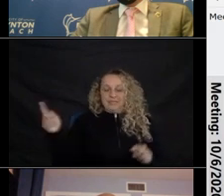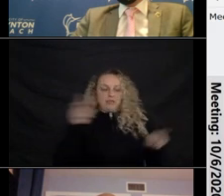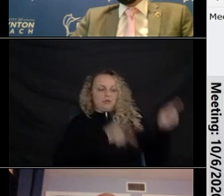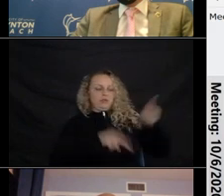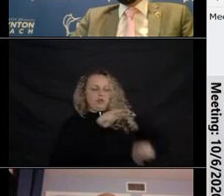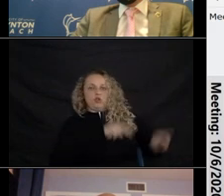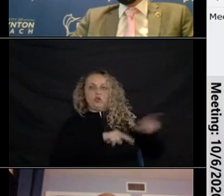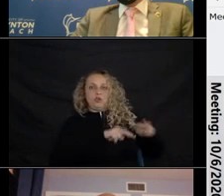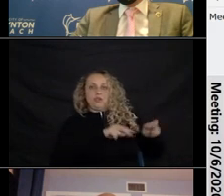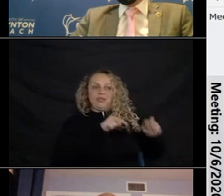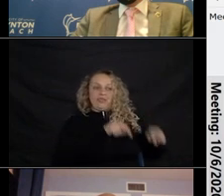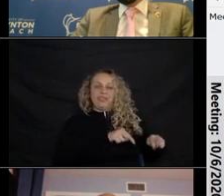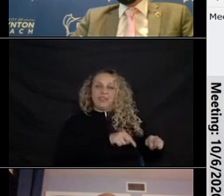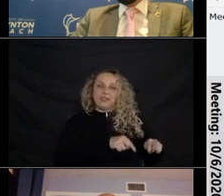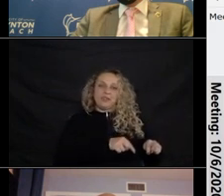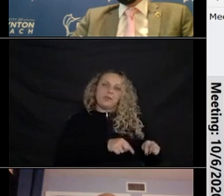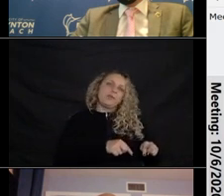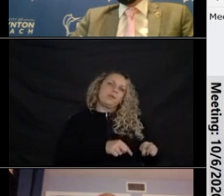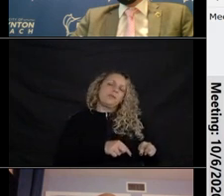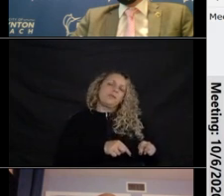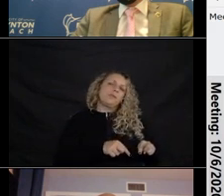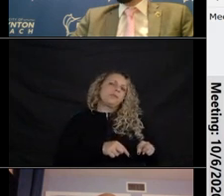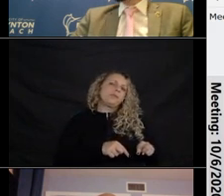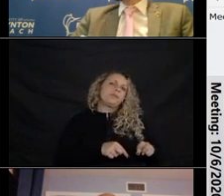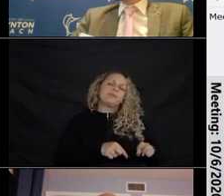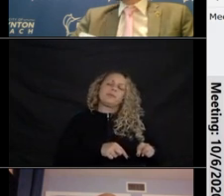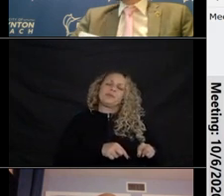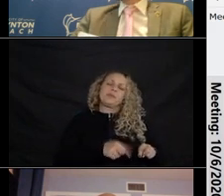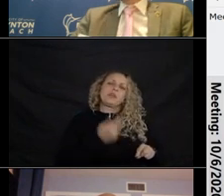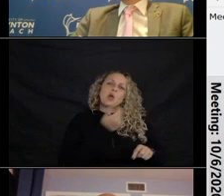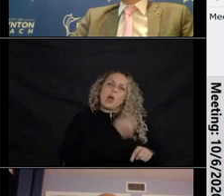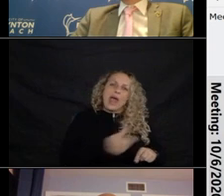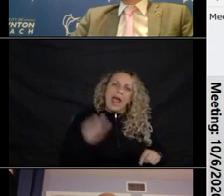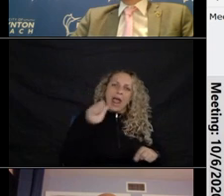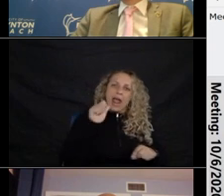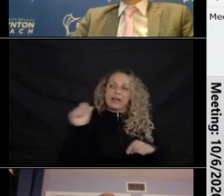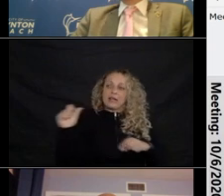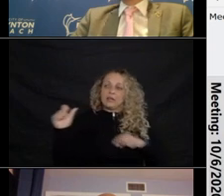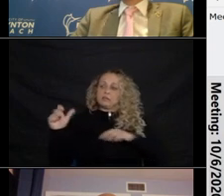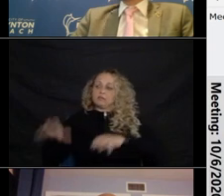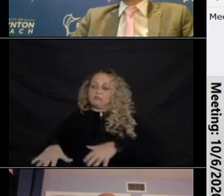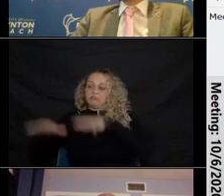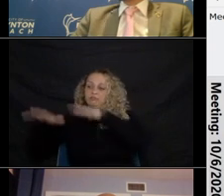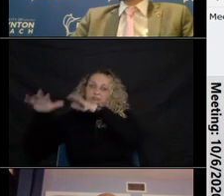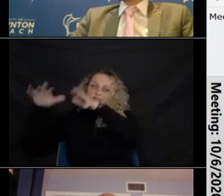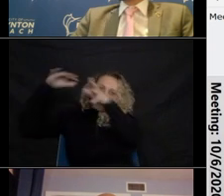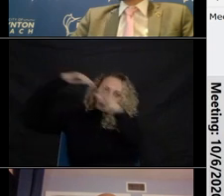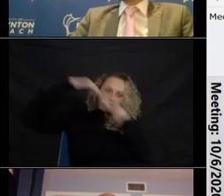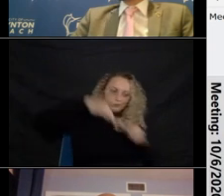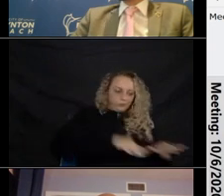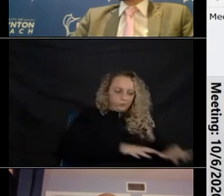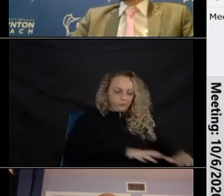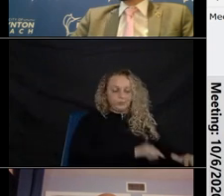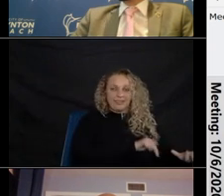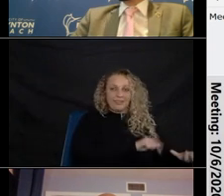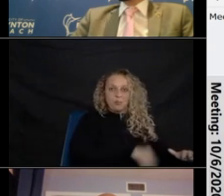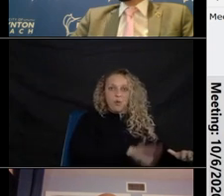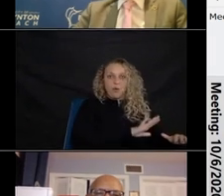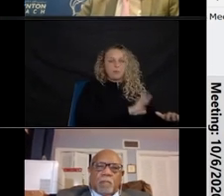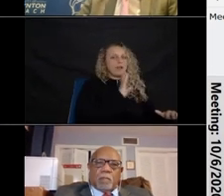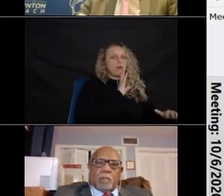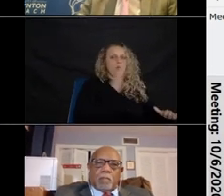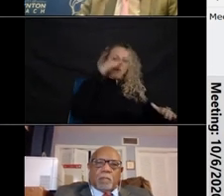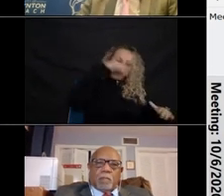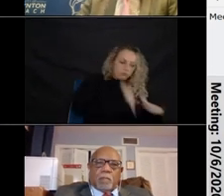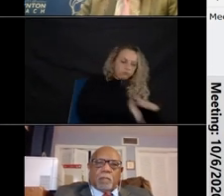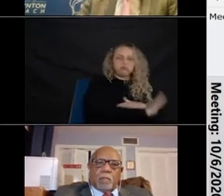at absolute ground level. So if we get any drainage from this project coming into our property, it's coming right into